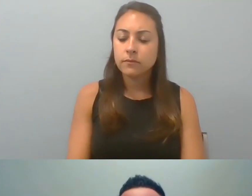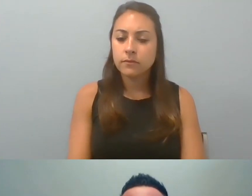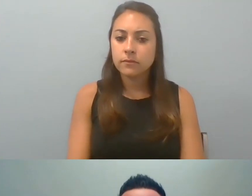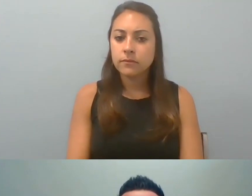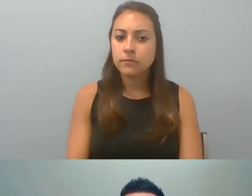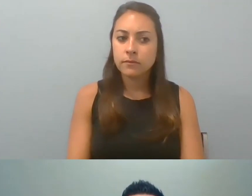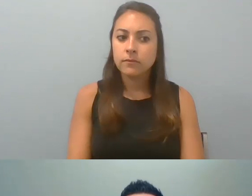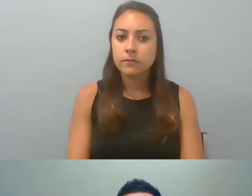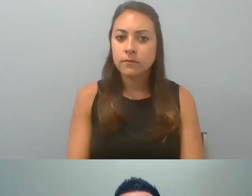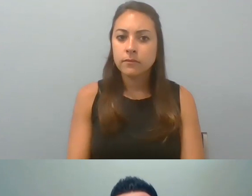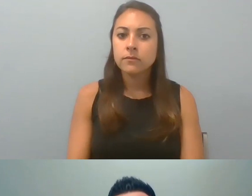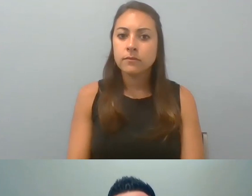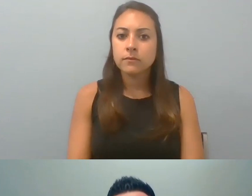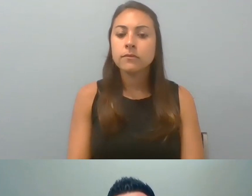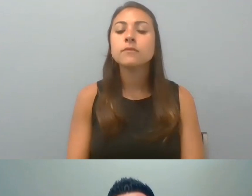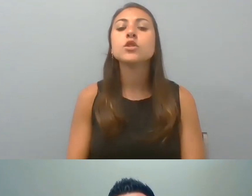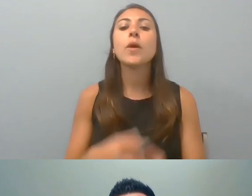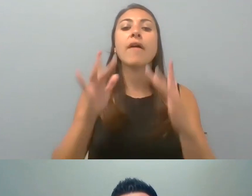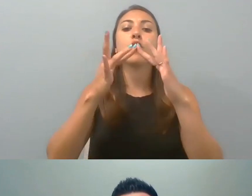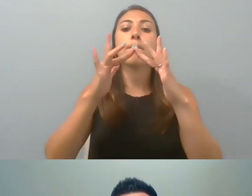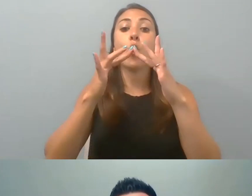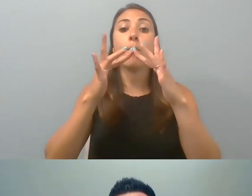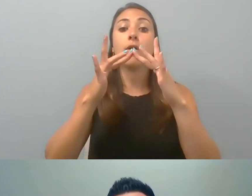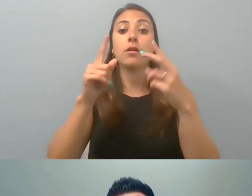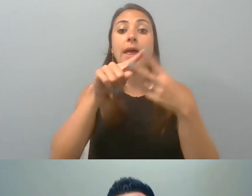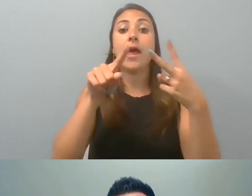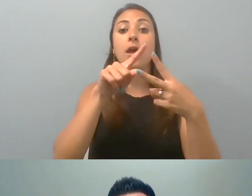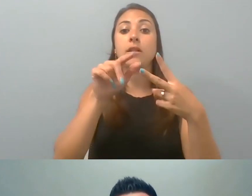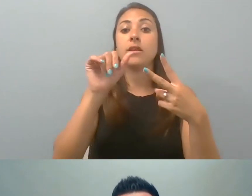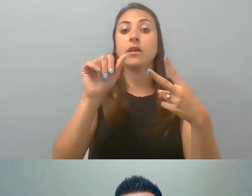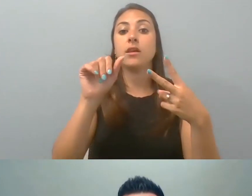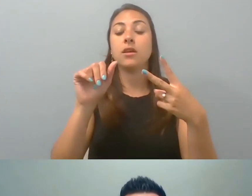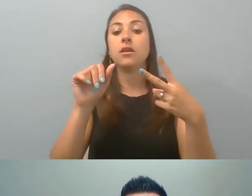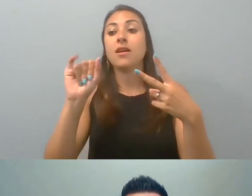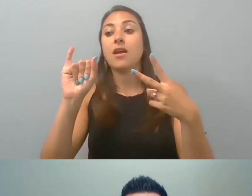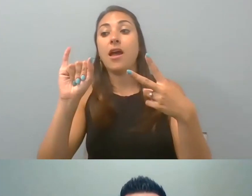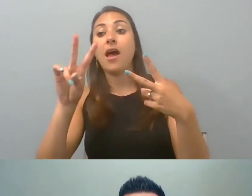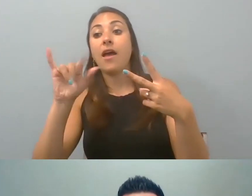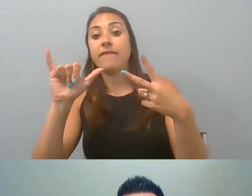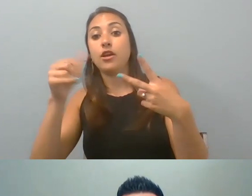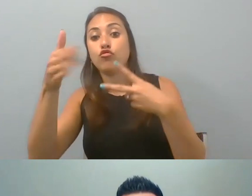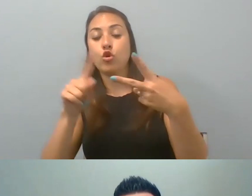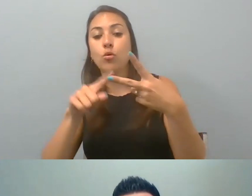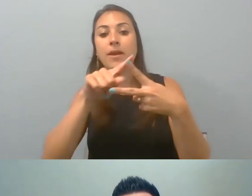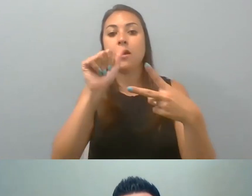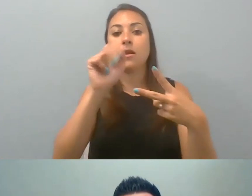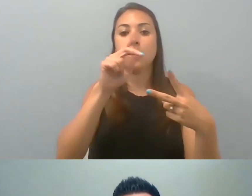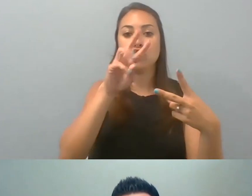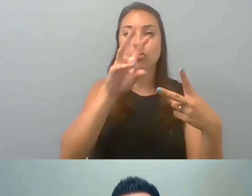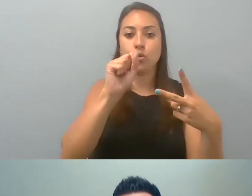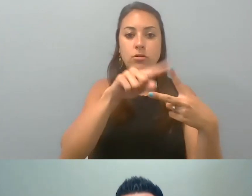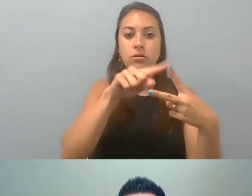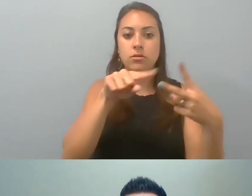going to offer mobile ordering at 2 locations, Andrews Commons and the Ivy Room, which is located underneath the Sharp Refectory